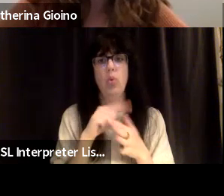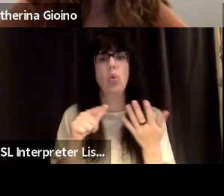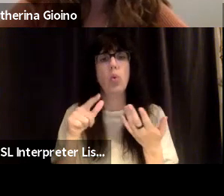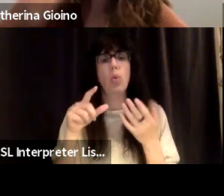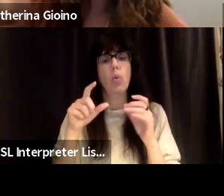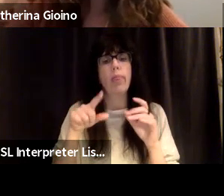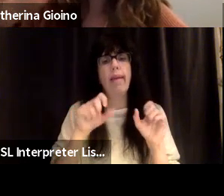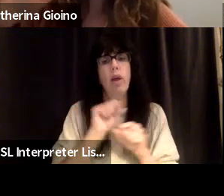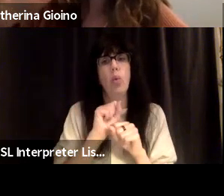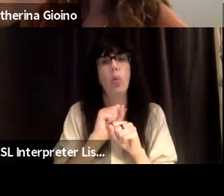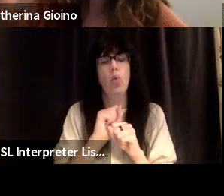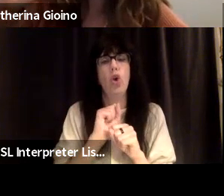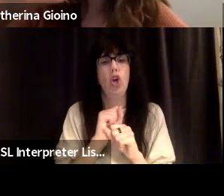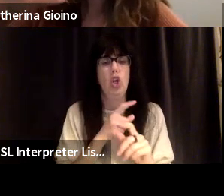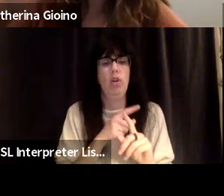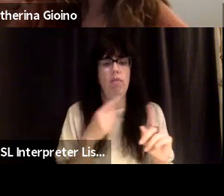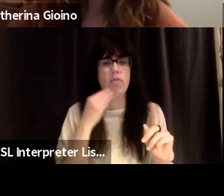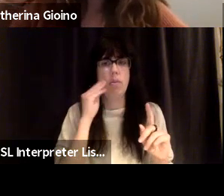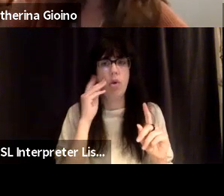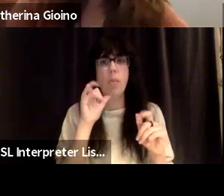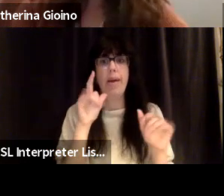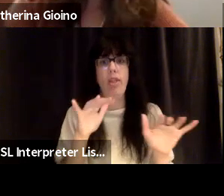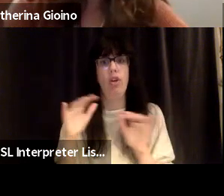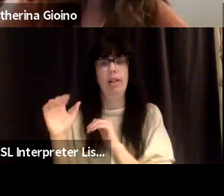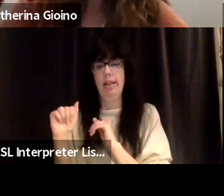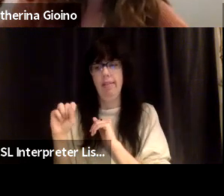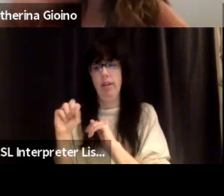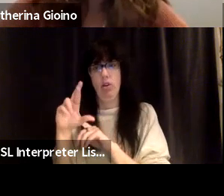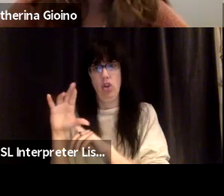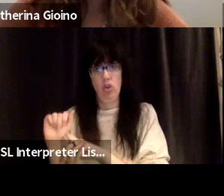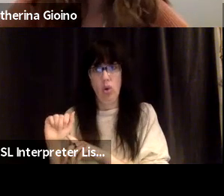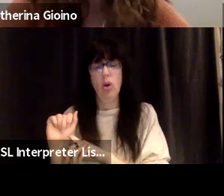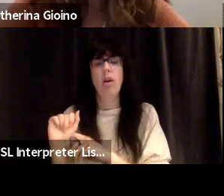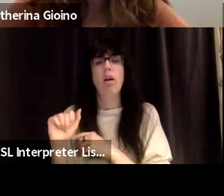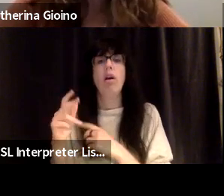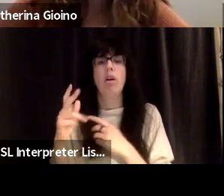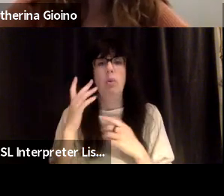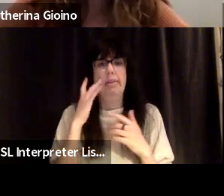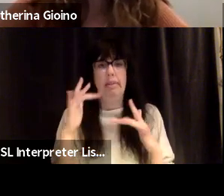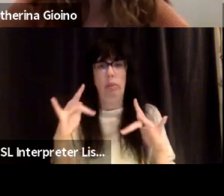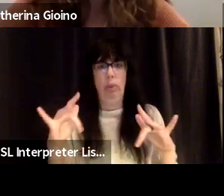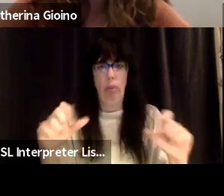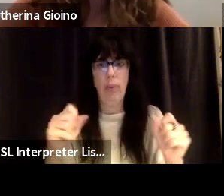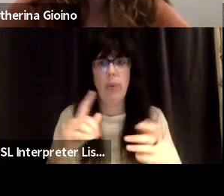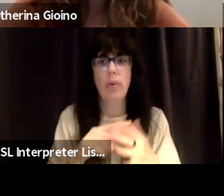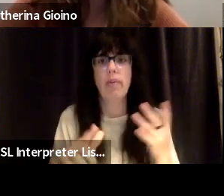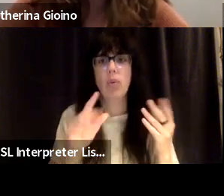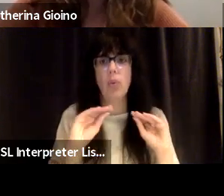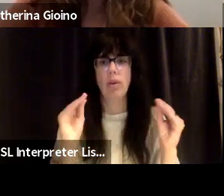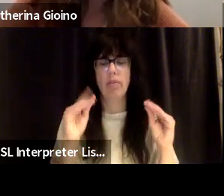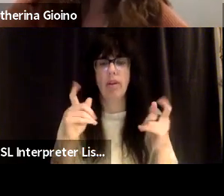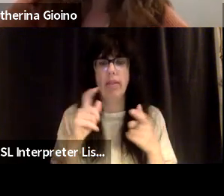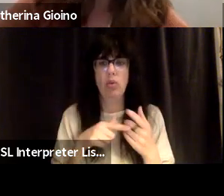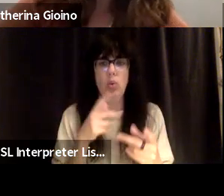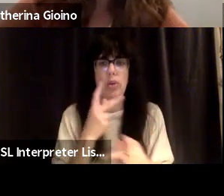they're going back home to places that are not in Astoria, and they're leaving our district, and we basically are seeing a brain drain. And if we don't have anything to basically procure